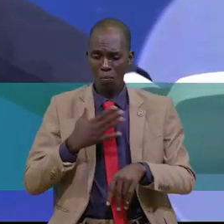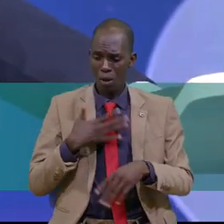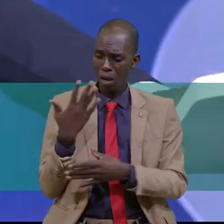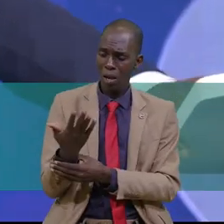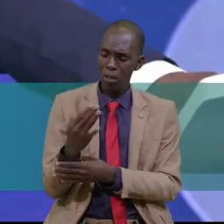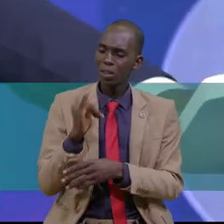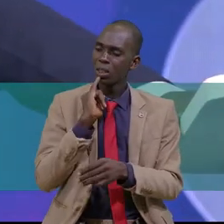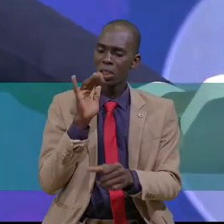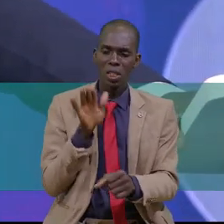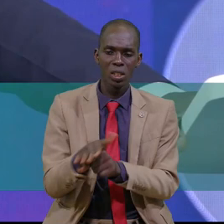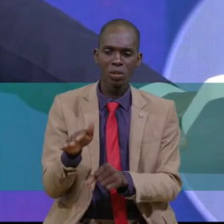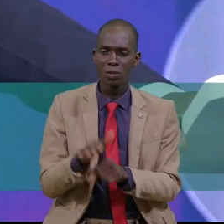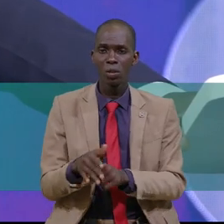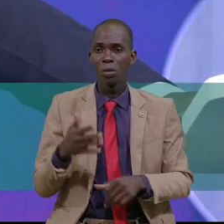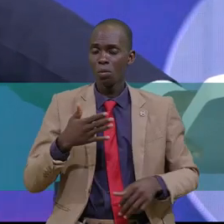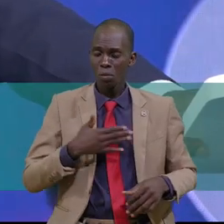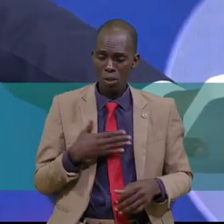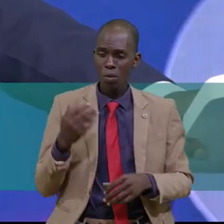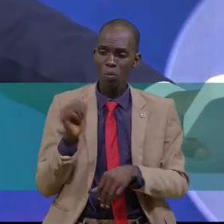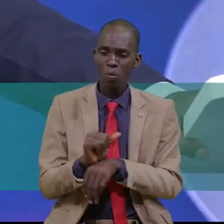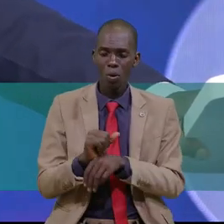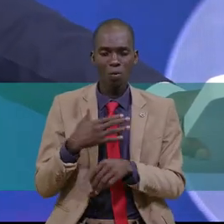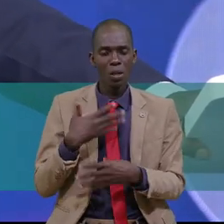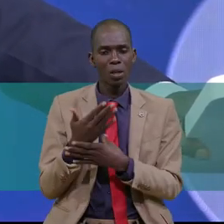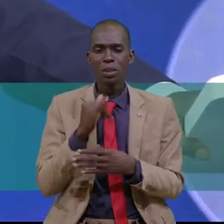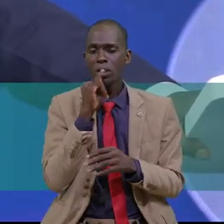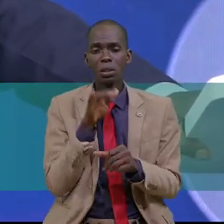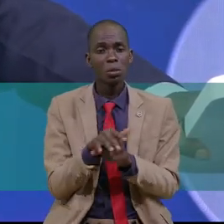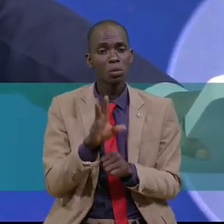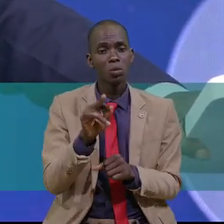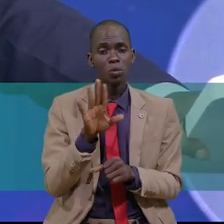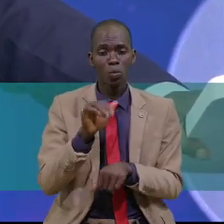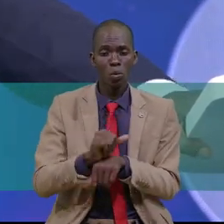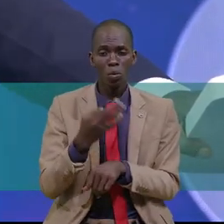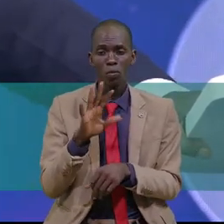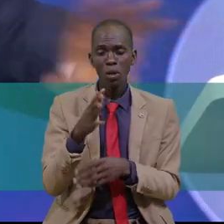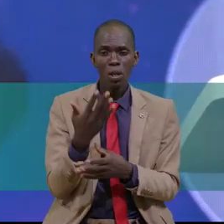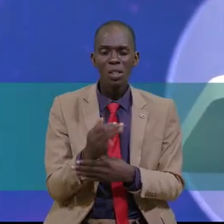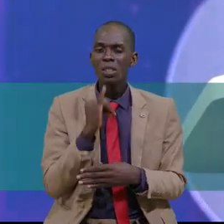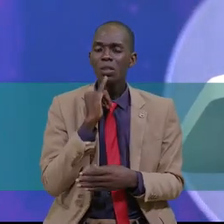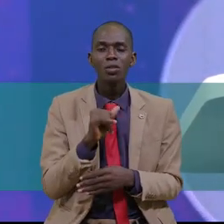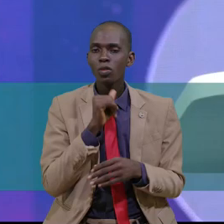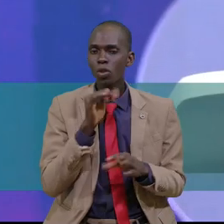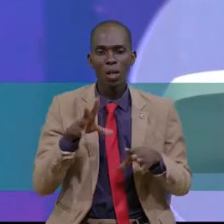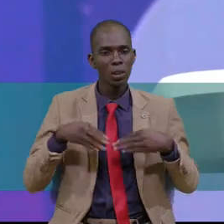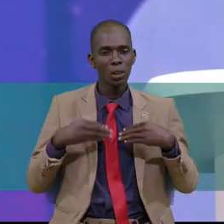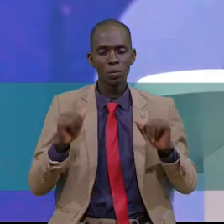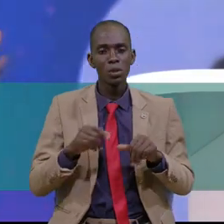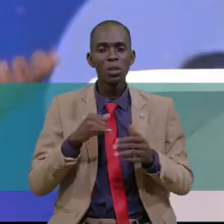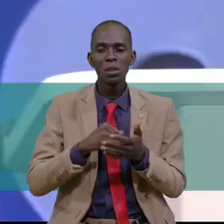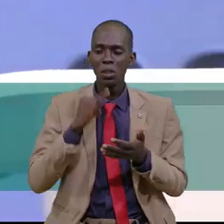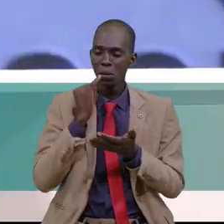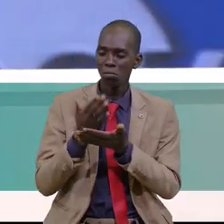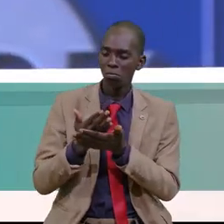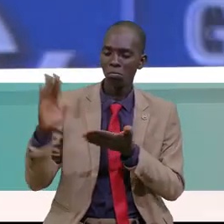fact, it's less than nothing. It's negative. It's rejected by the Lord. When